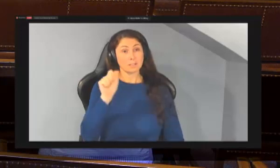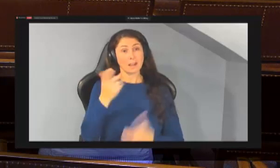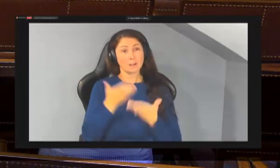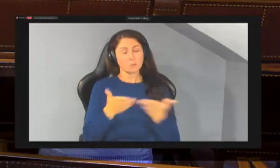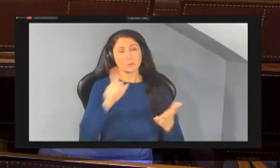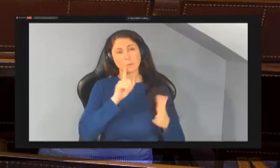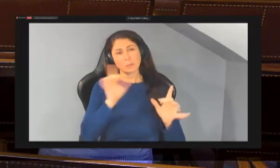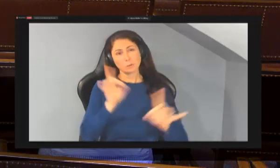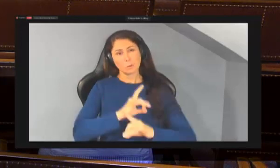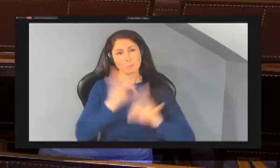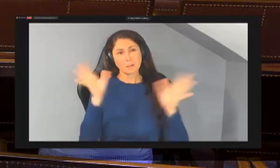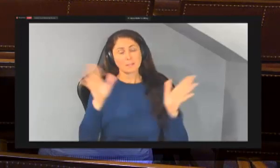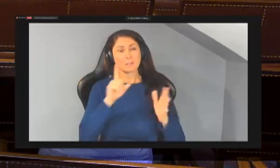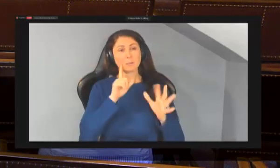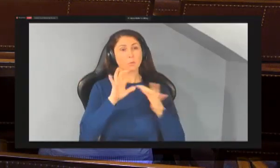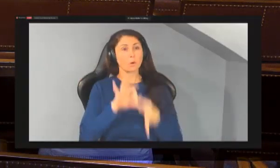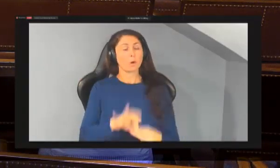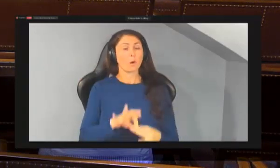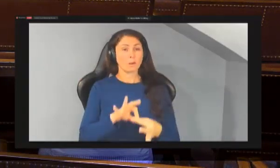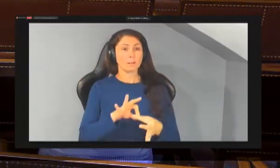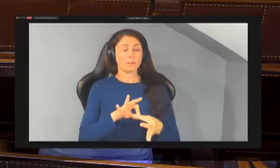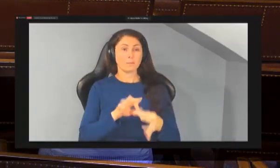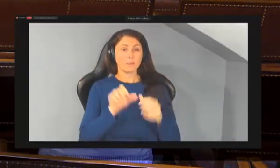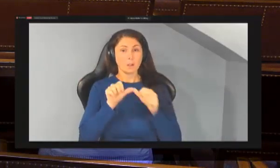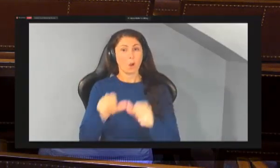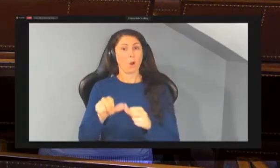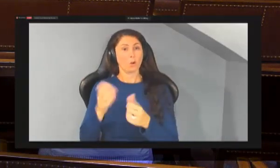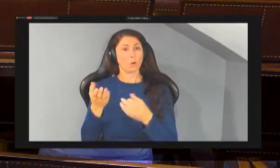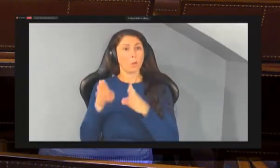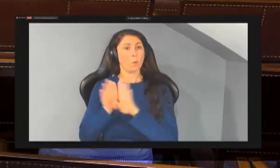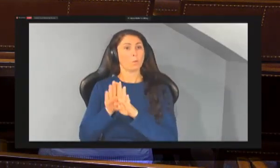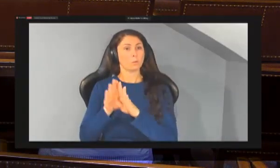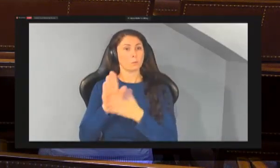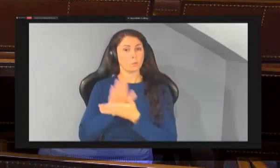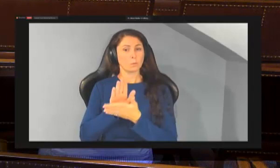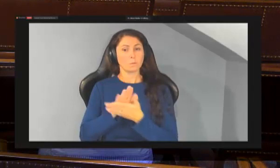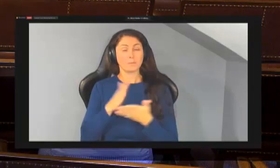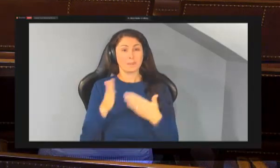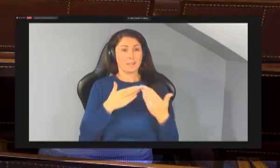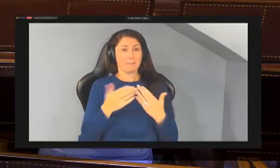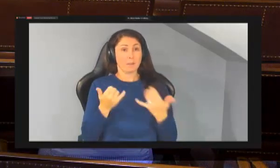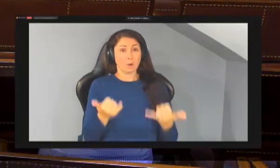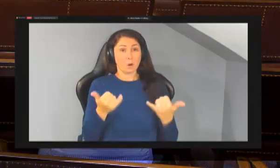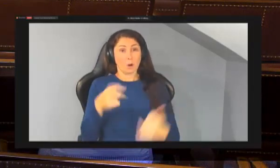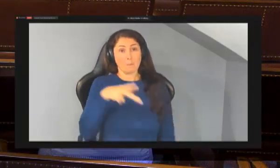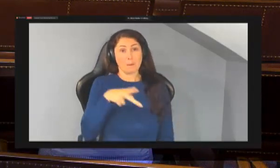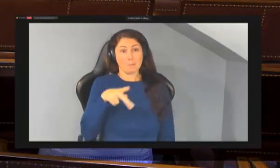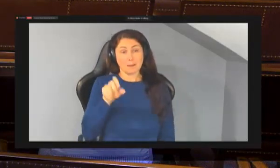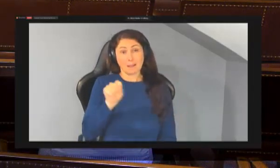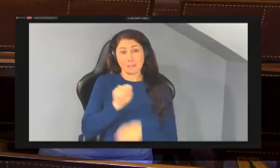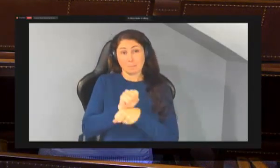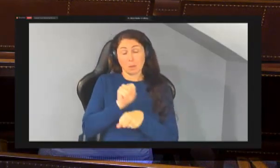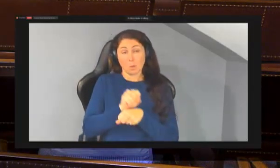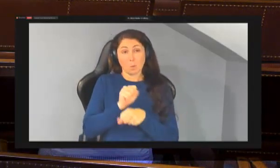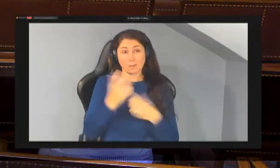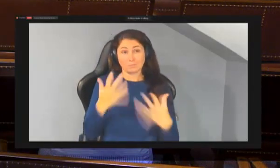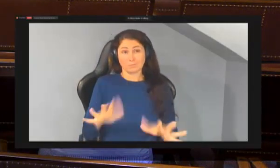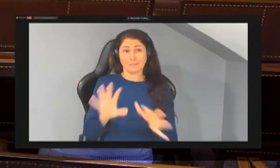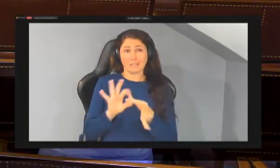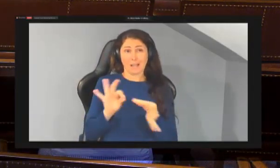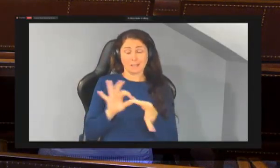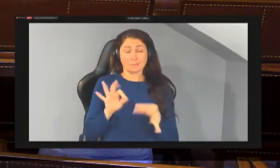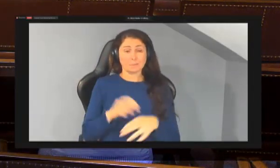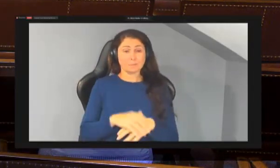tremendous regarding the long closed school. Even current PPS employees have said